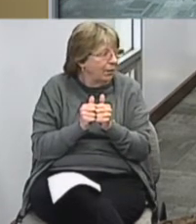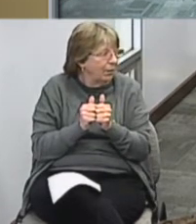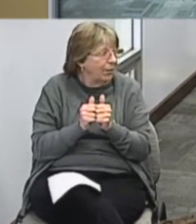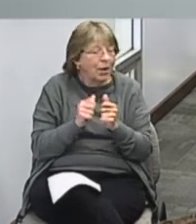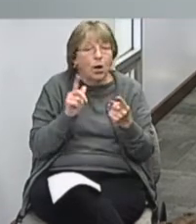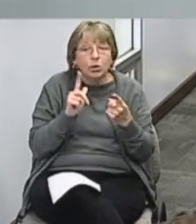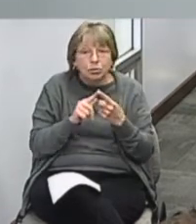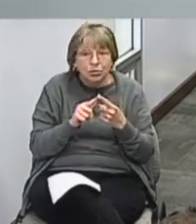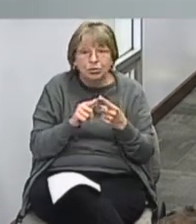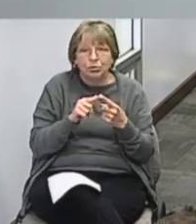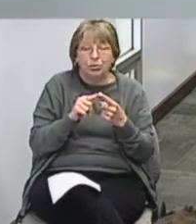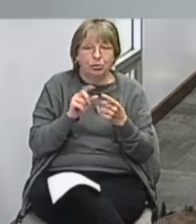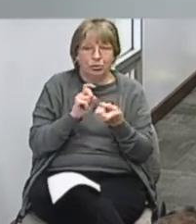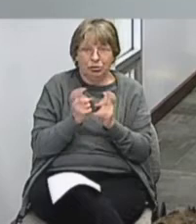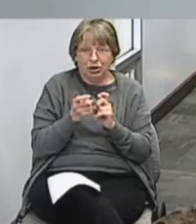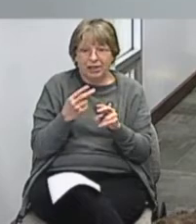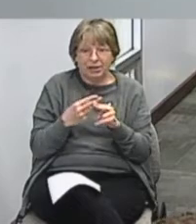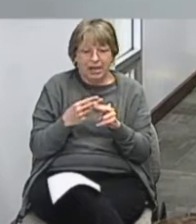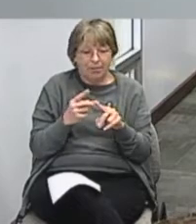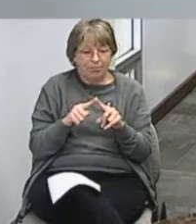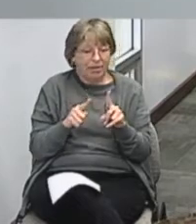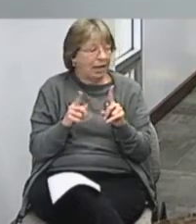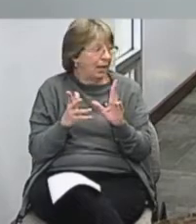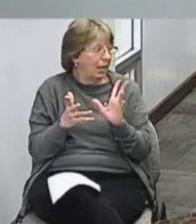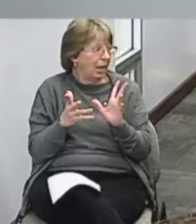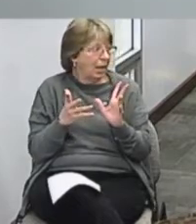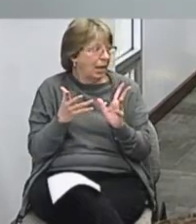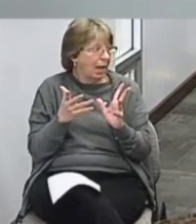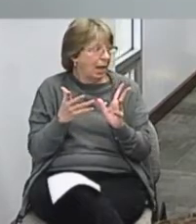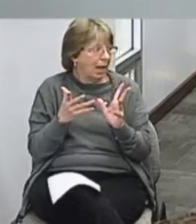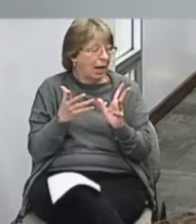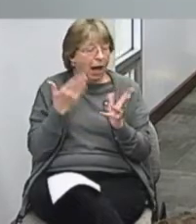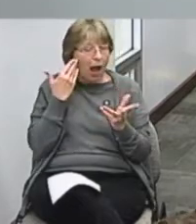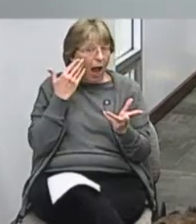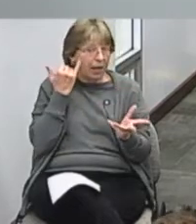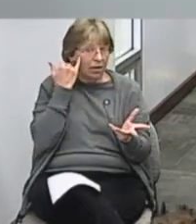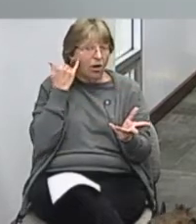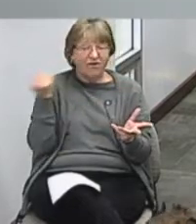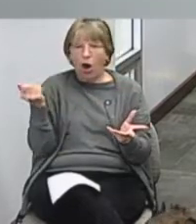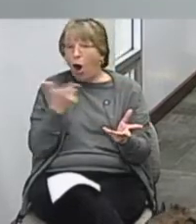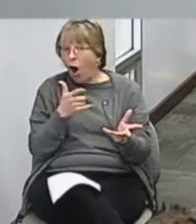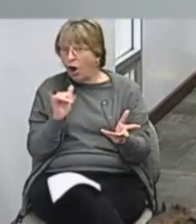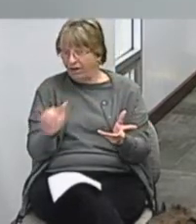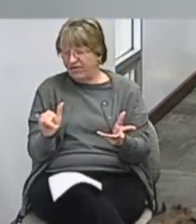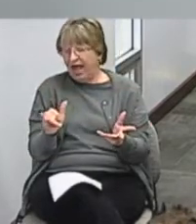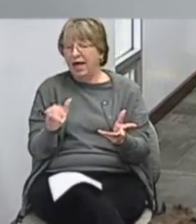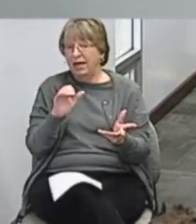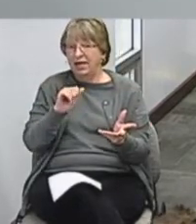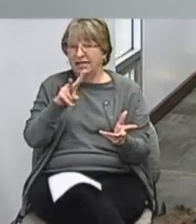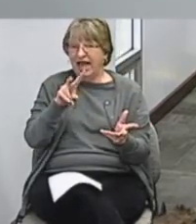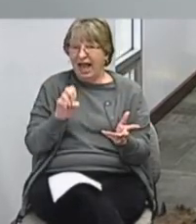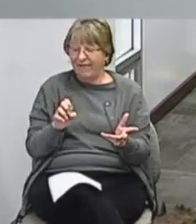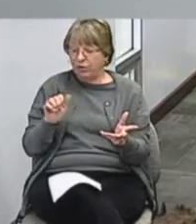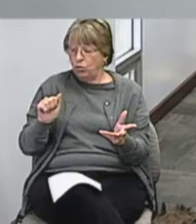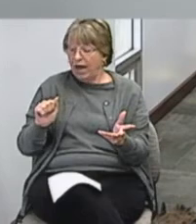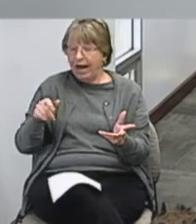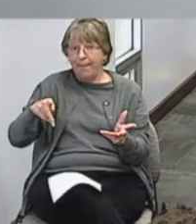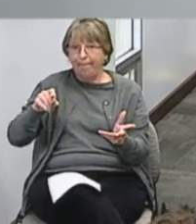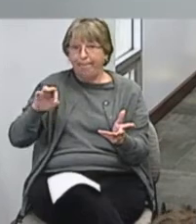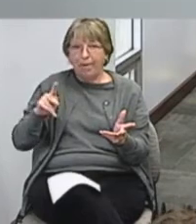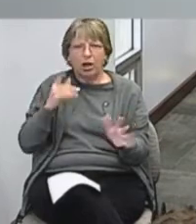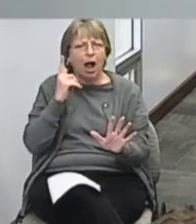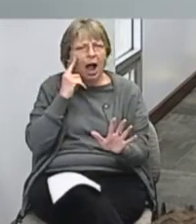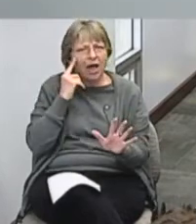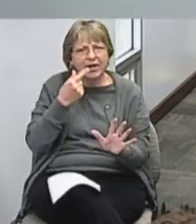had. Yeah, 'Cause you're I right. didn't know if that was considered all Avenue A Park. Well, I think originally that's what we all talked about. I think